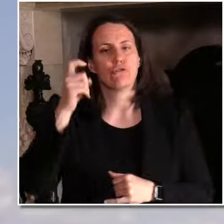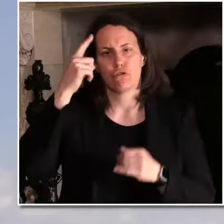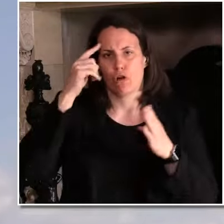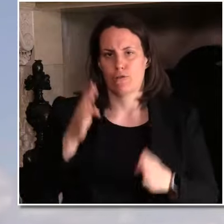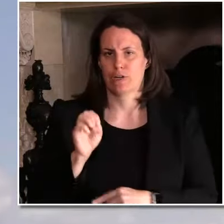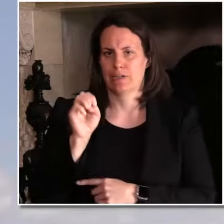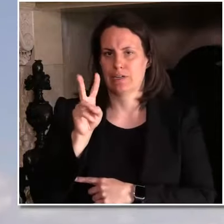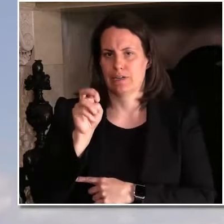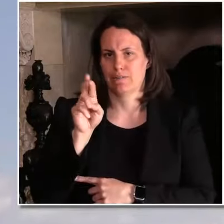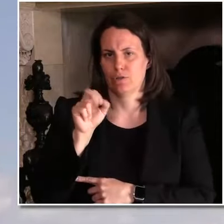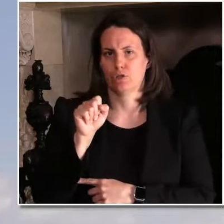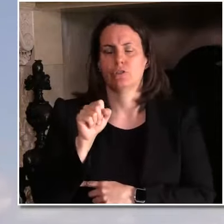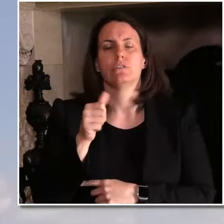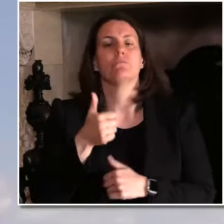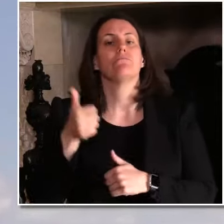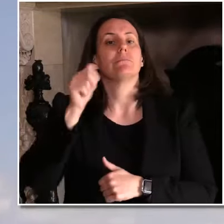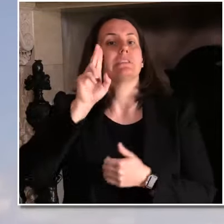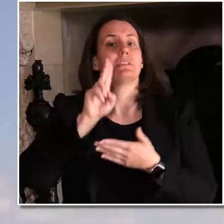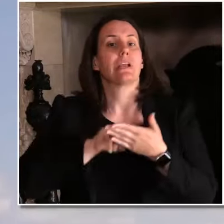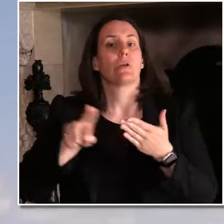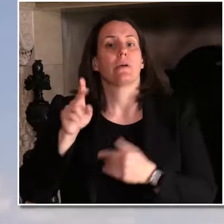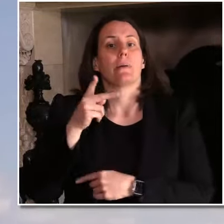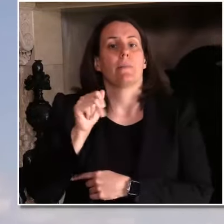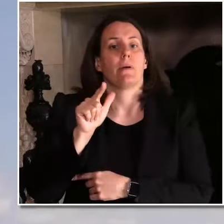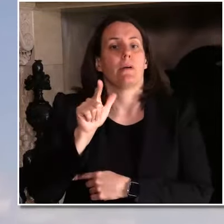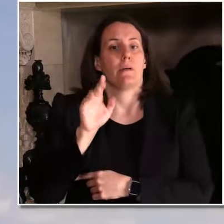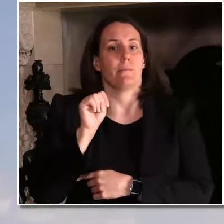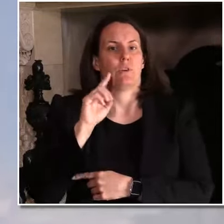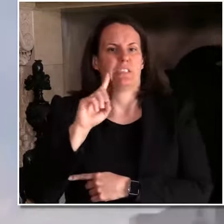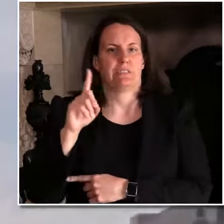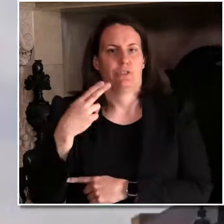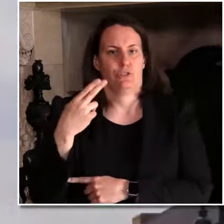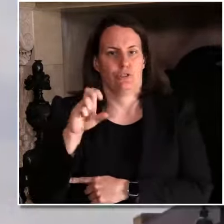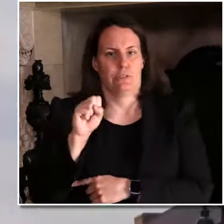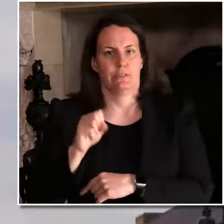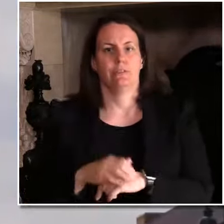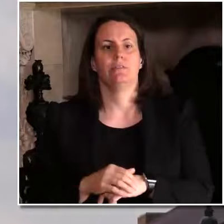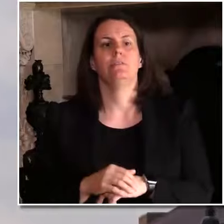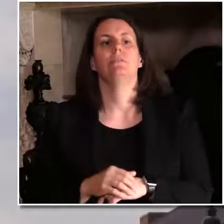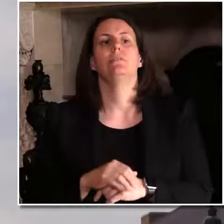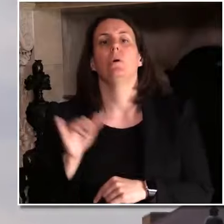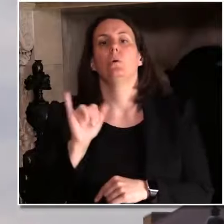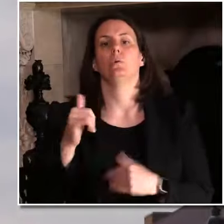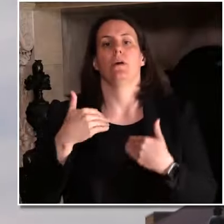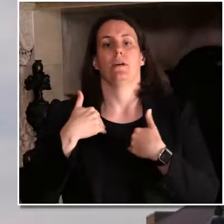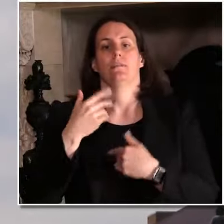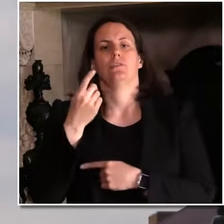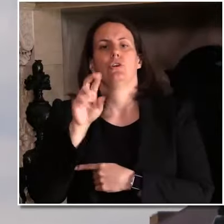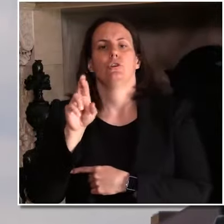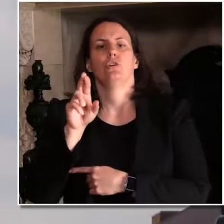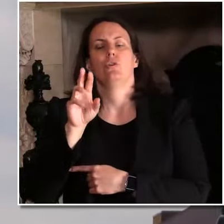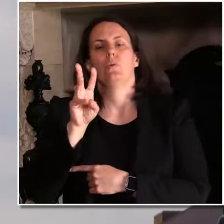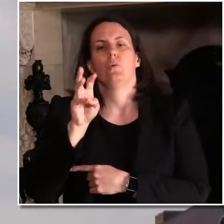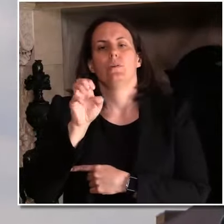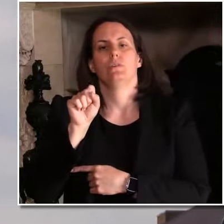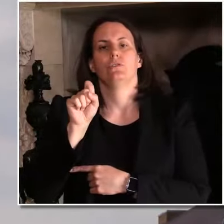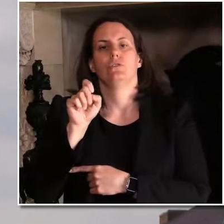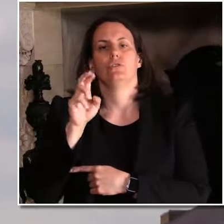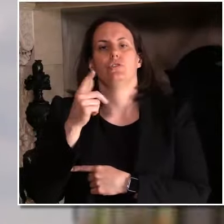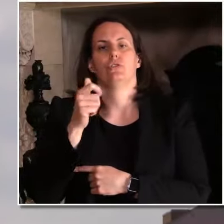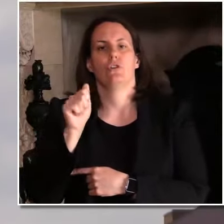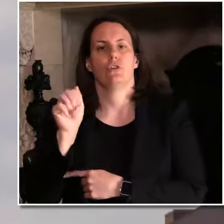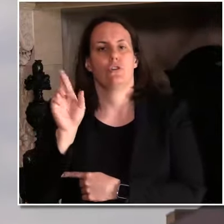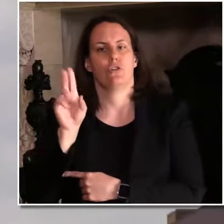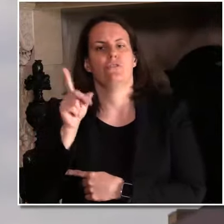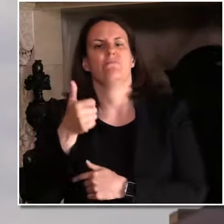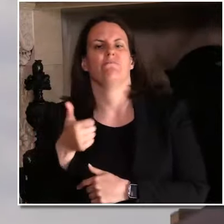DHS Secretary-Designee Andrea Palm, and available to answer your questions are Dr. Ryan Westergaard, a Chief Medical Officer with the